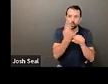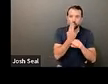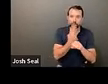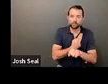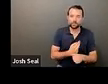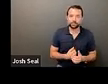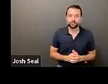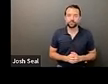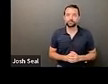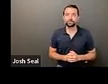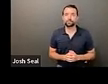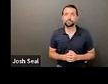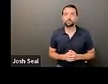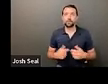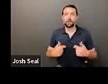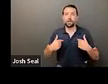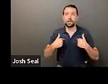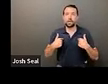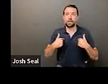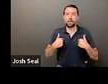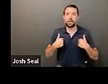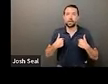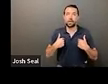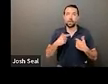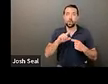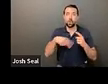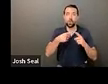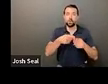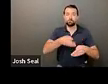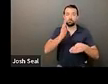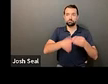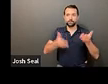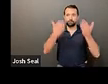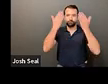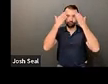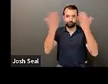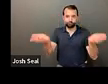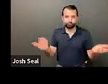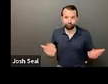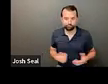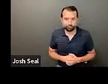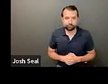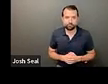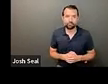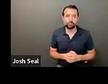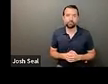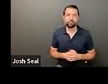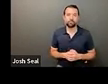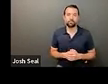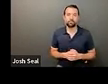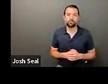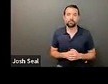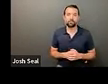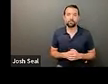I have no time frame for which that will be released. There's a lot of